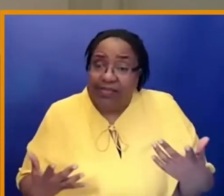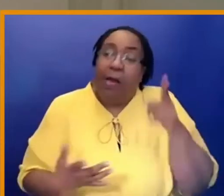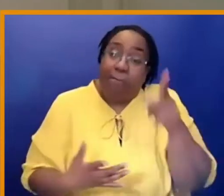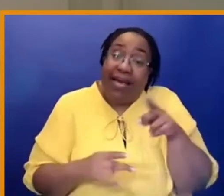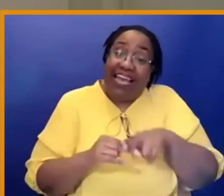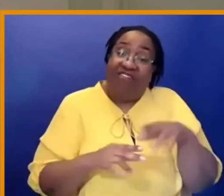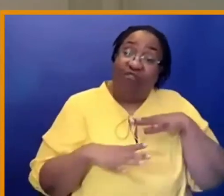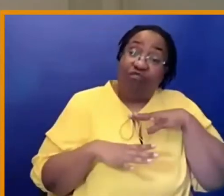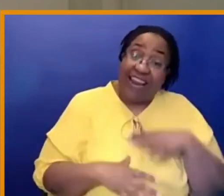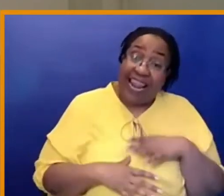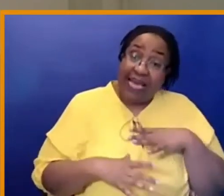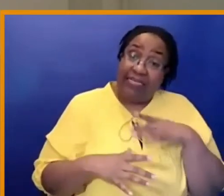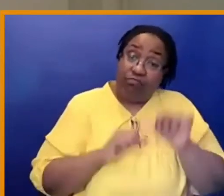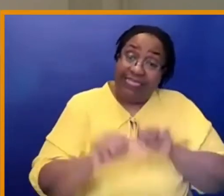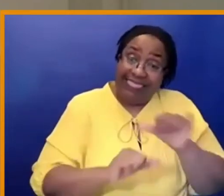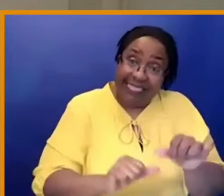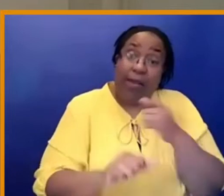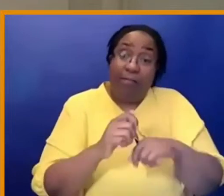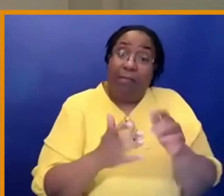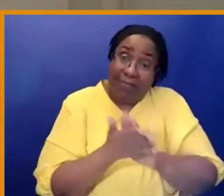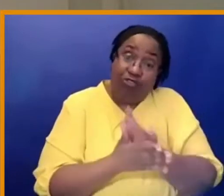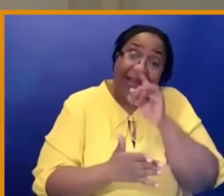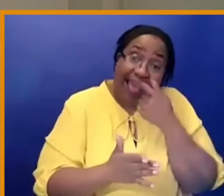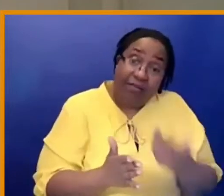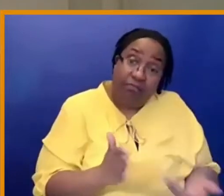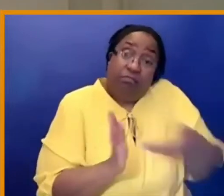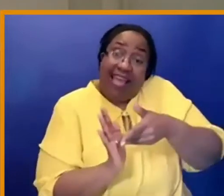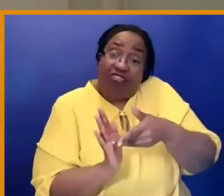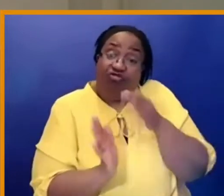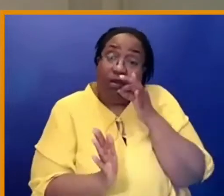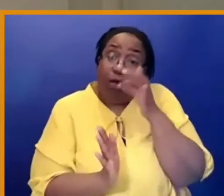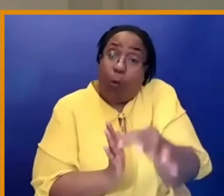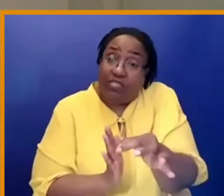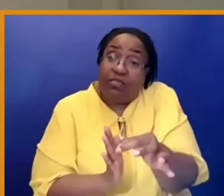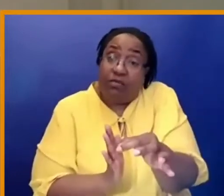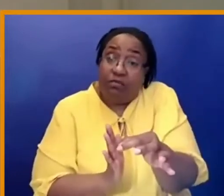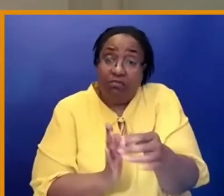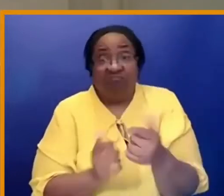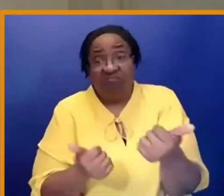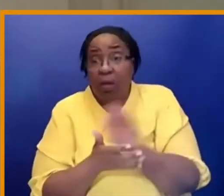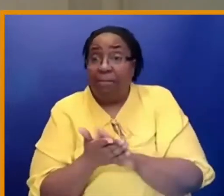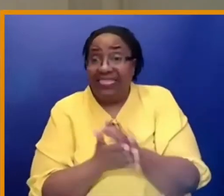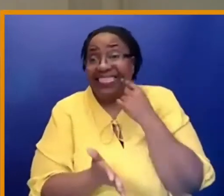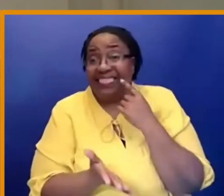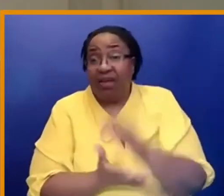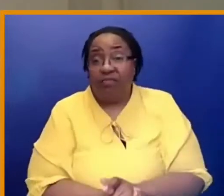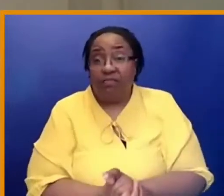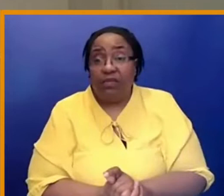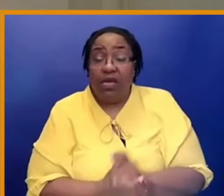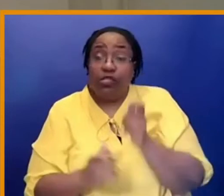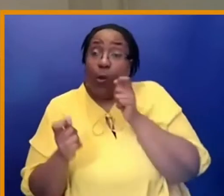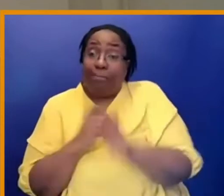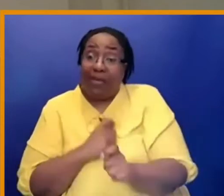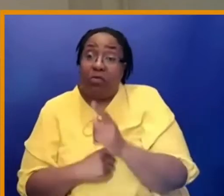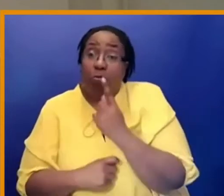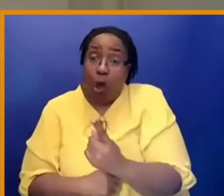harder. Having said that, on reflection, we think that the intention of Amendment 1 is actually right. All questioners ought